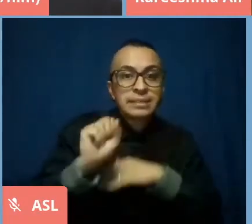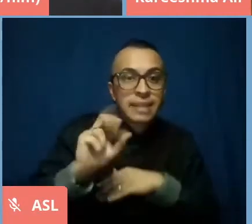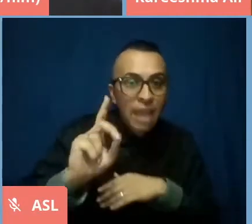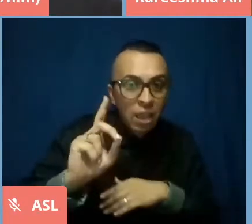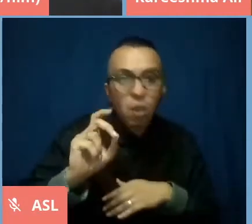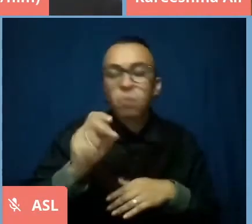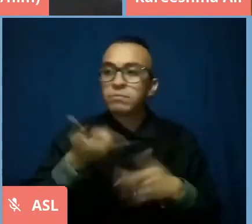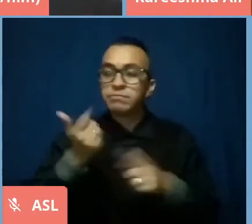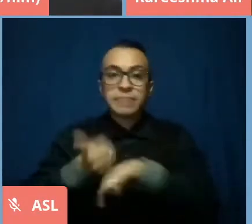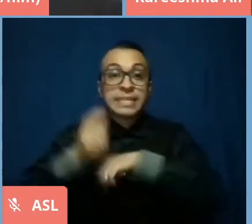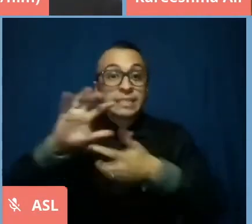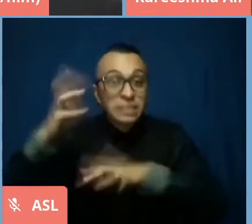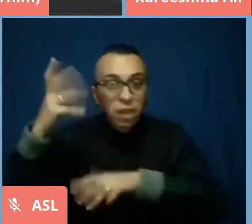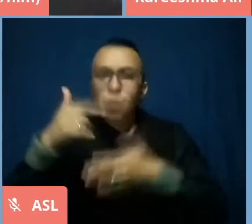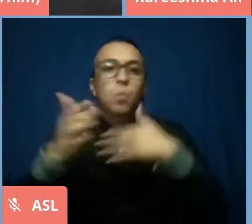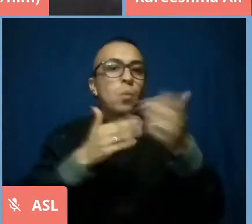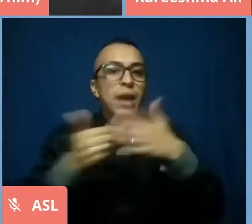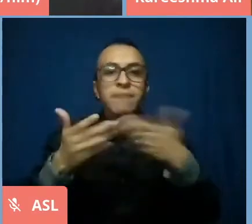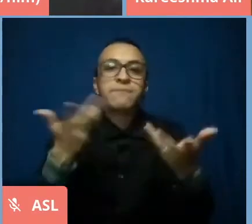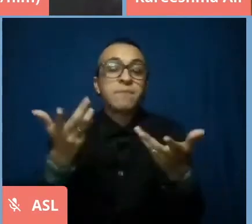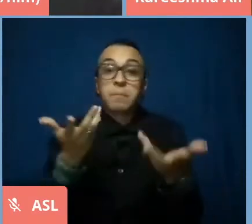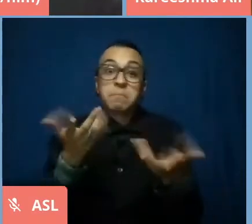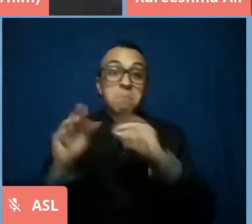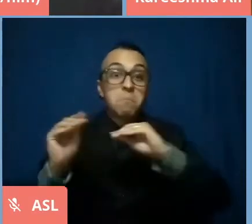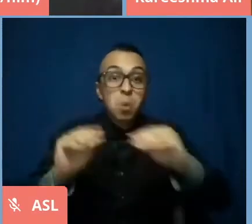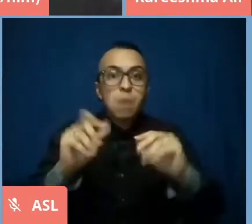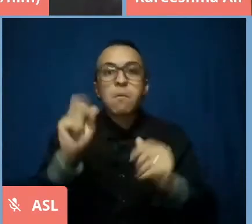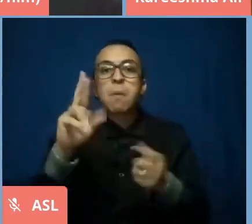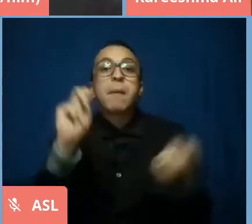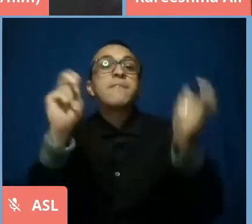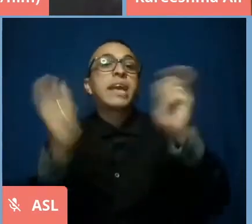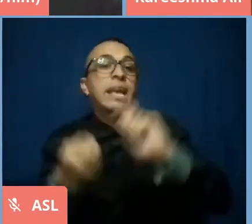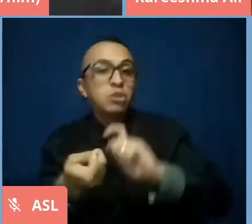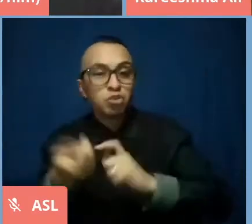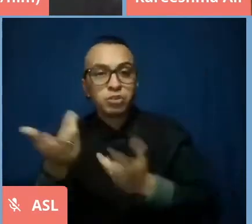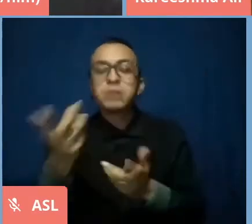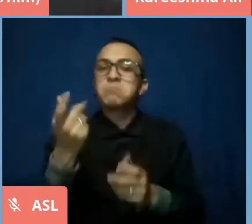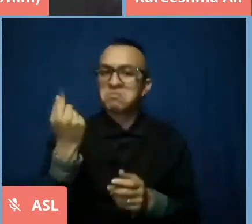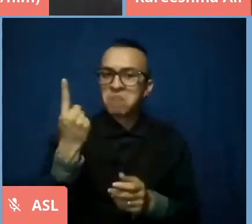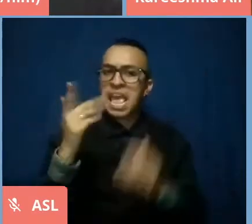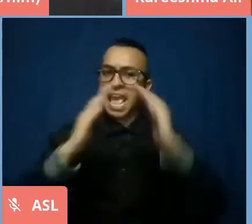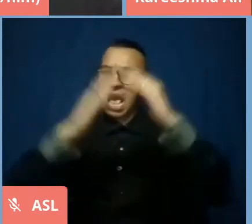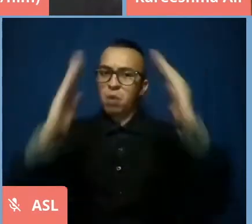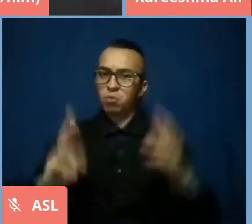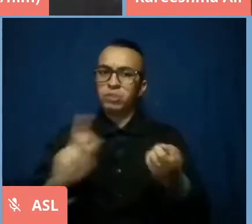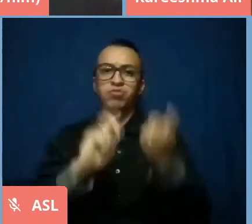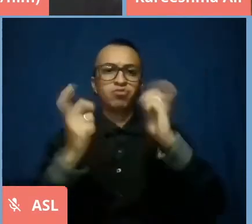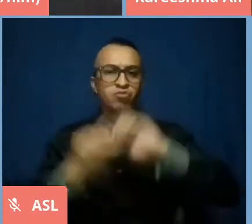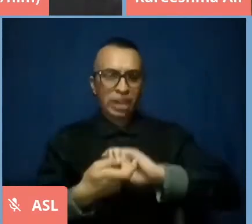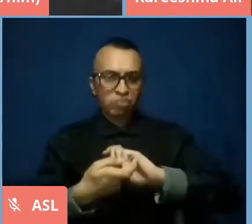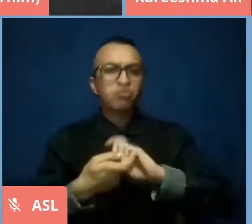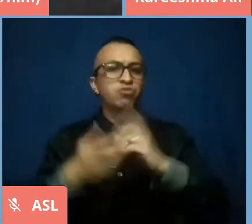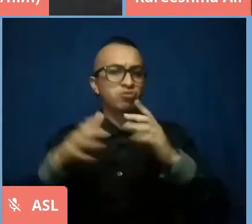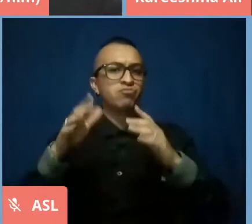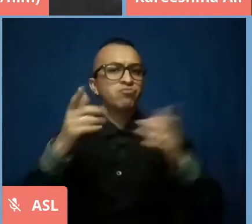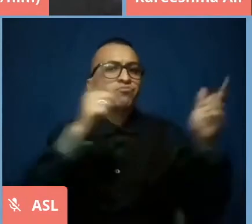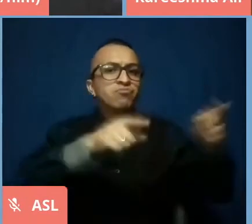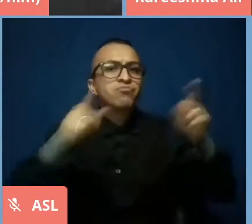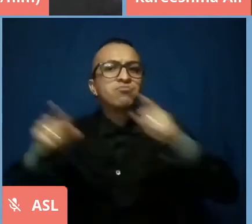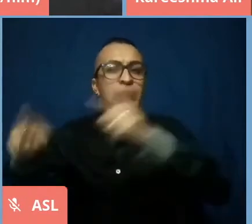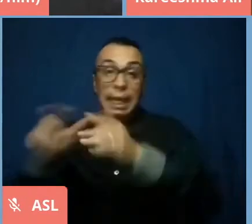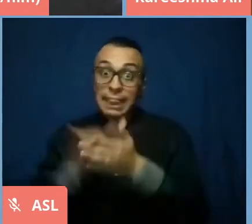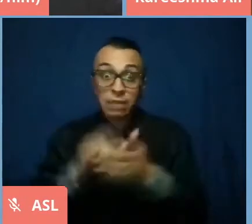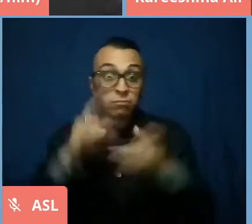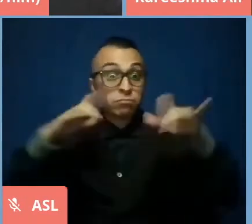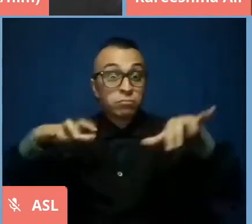disasters in Ridgecrest, maybe not a move, but a modification. But just housing changes were throughout that, which may be a surprise to